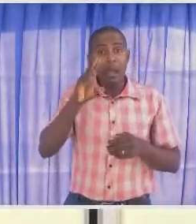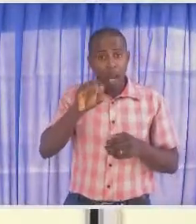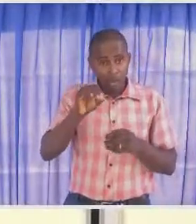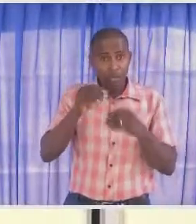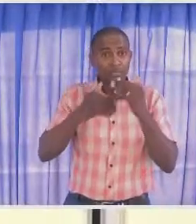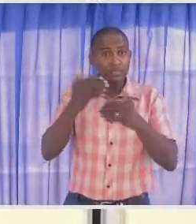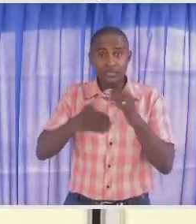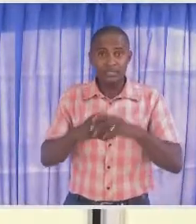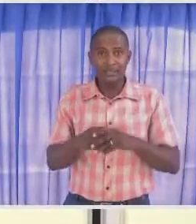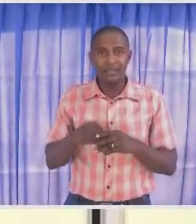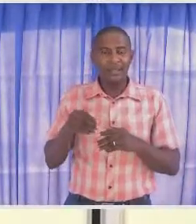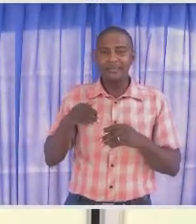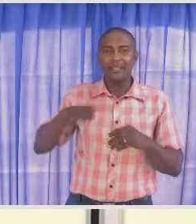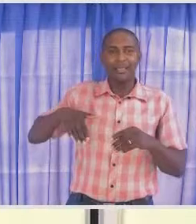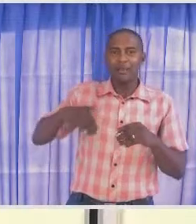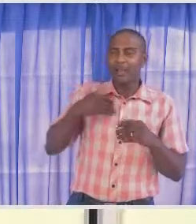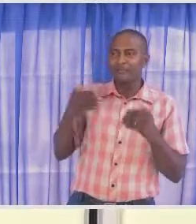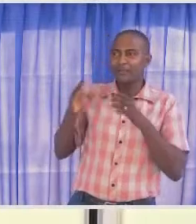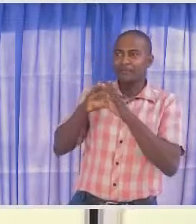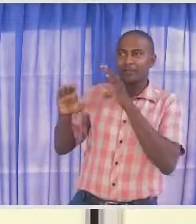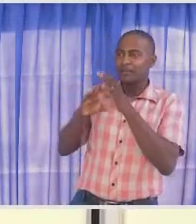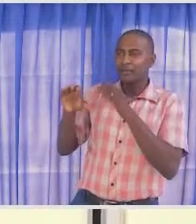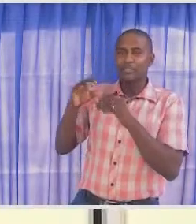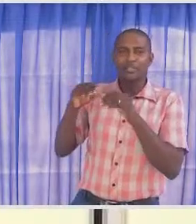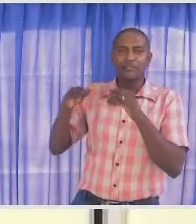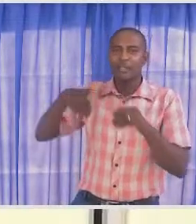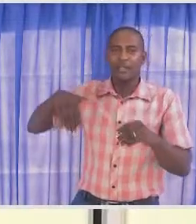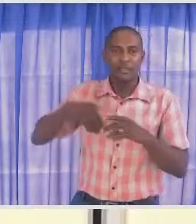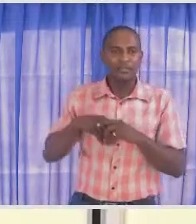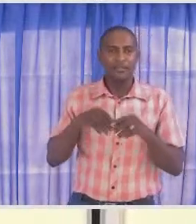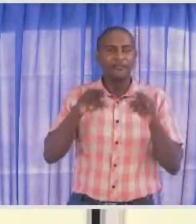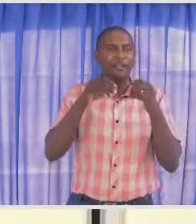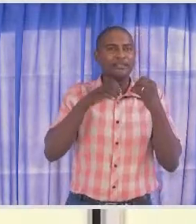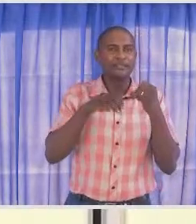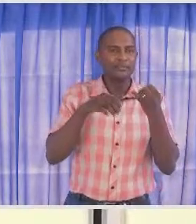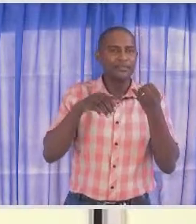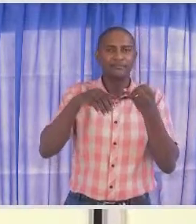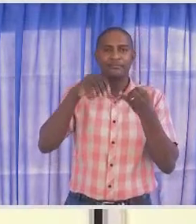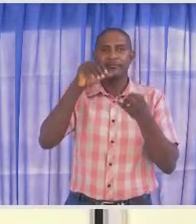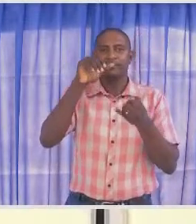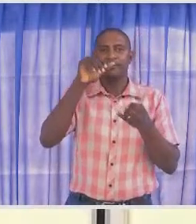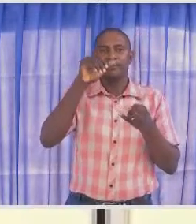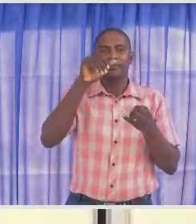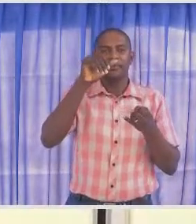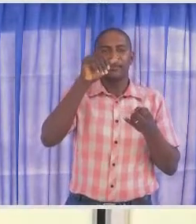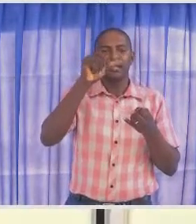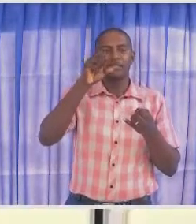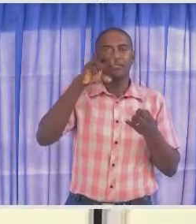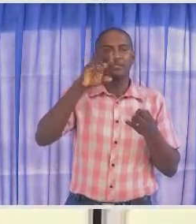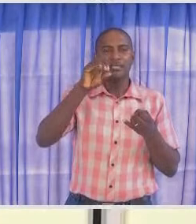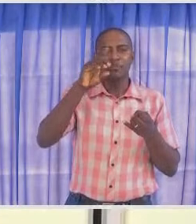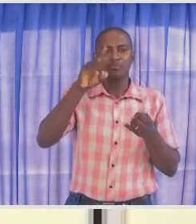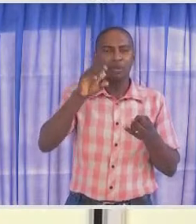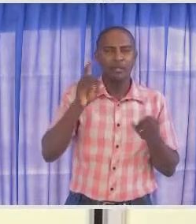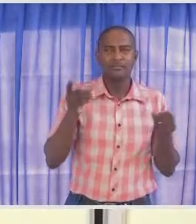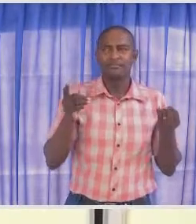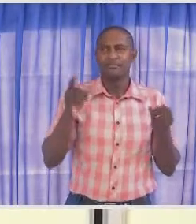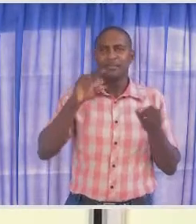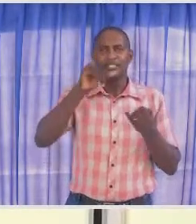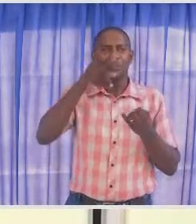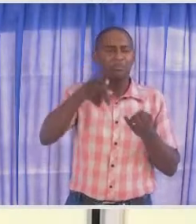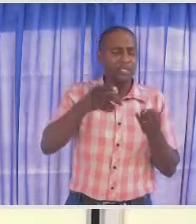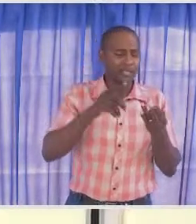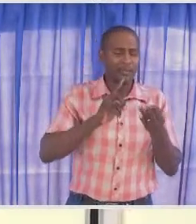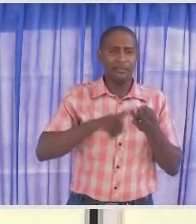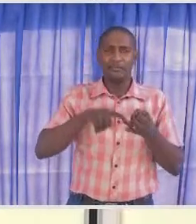have those conversations. Companies like Grace, Seprod, JP, they need